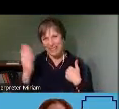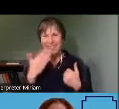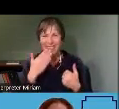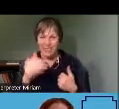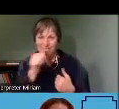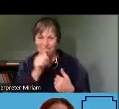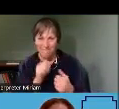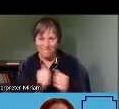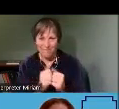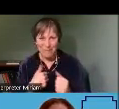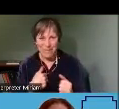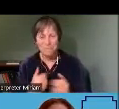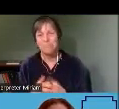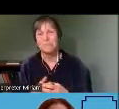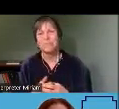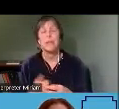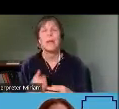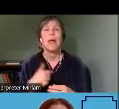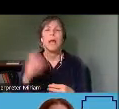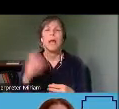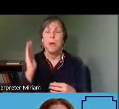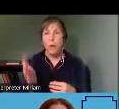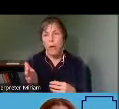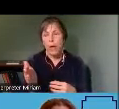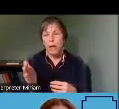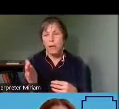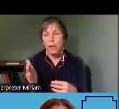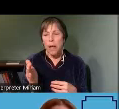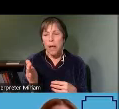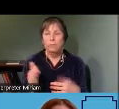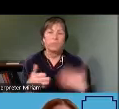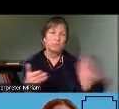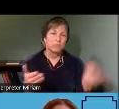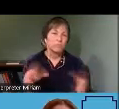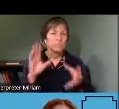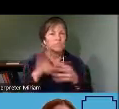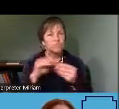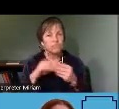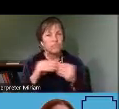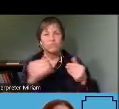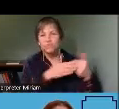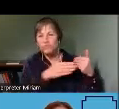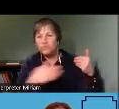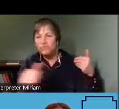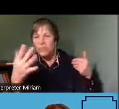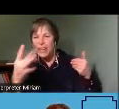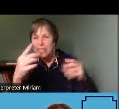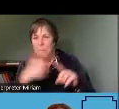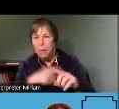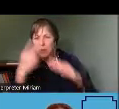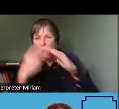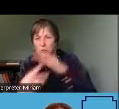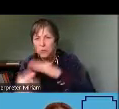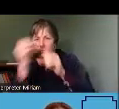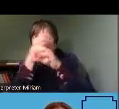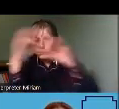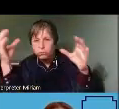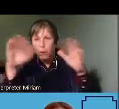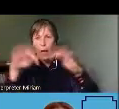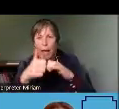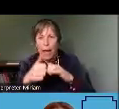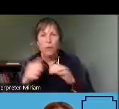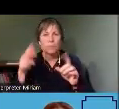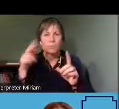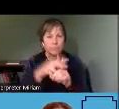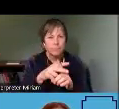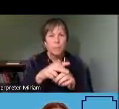me um i am going to just give our 18 month overview of how we're thinking about implementing municipal voting here